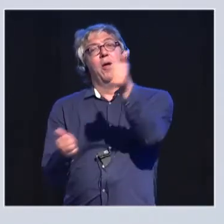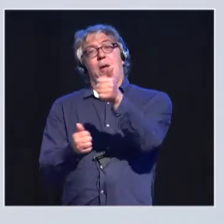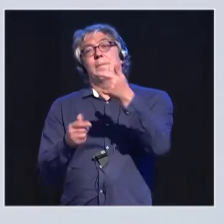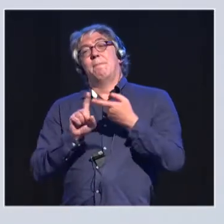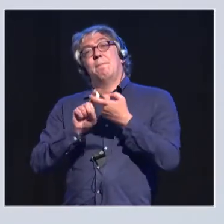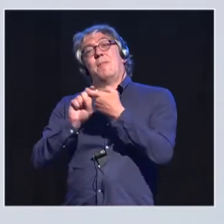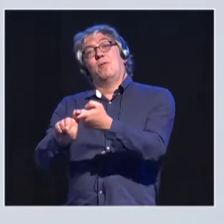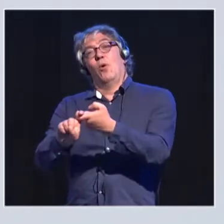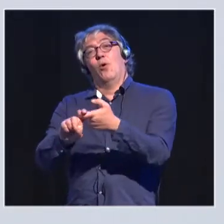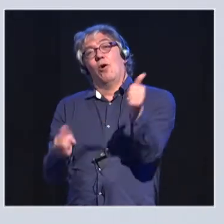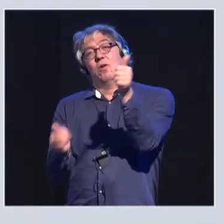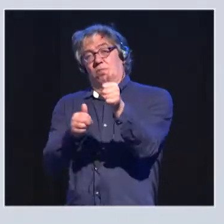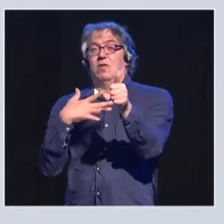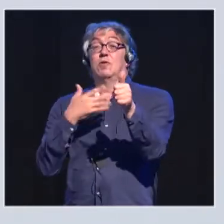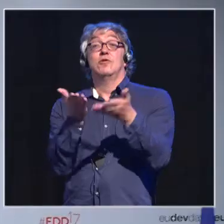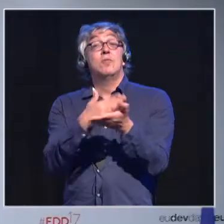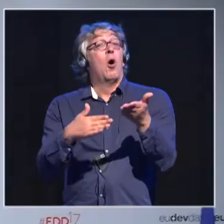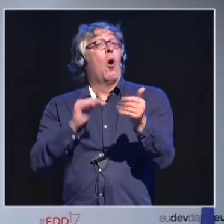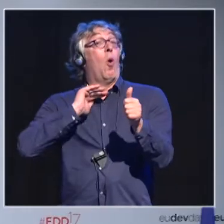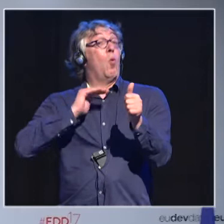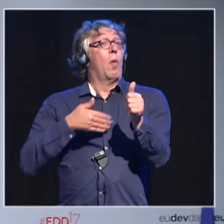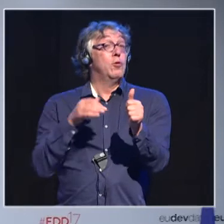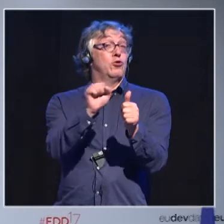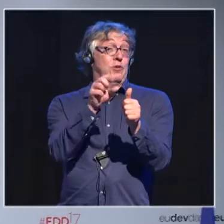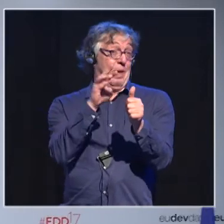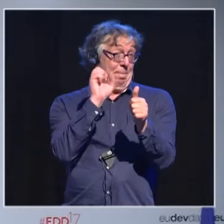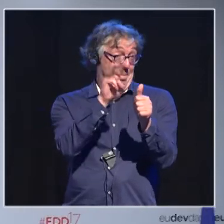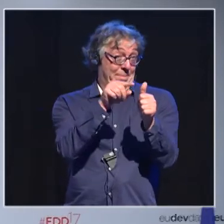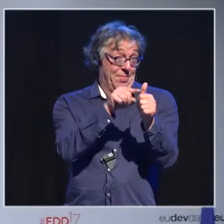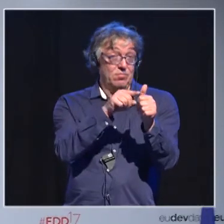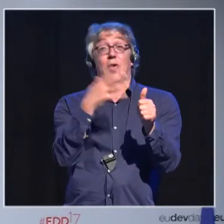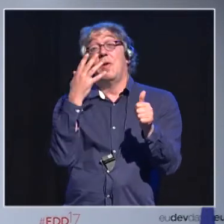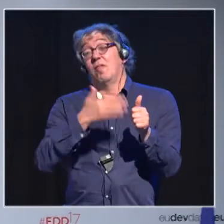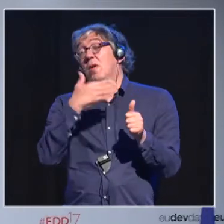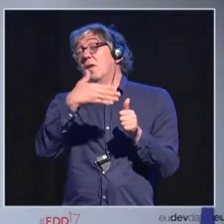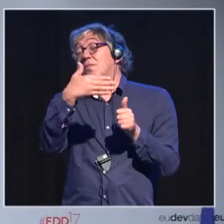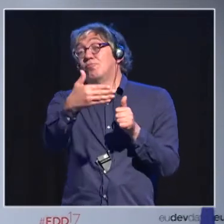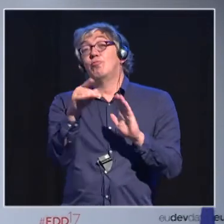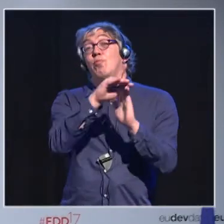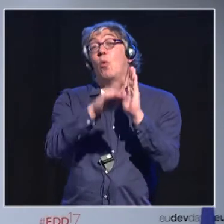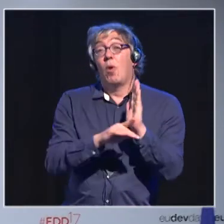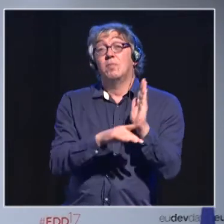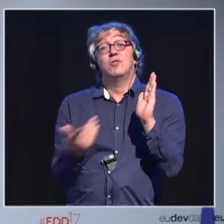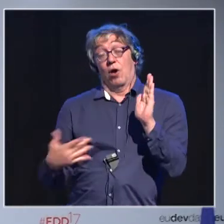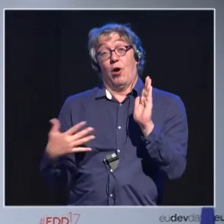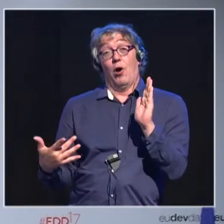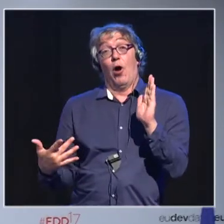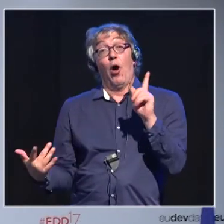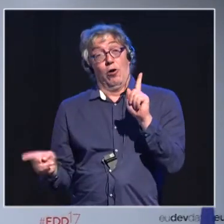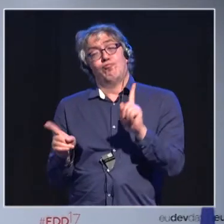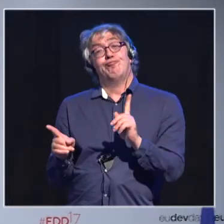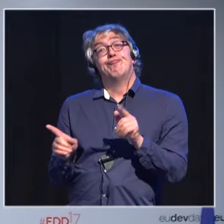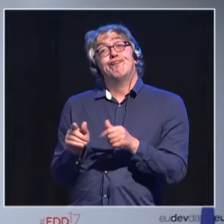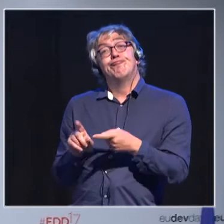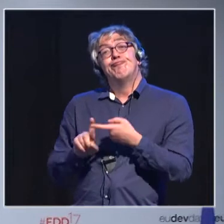are females in STEM, and we once in a while organize programs where we get these girls to ask us questions, or